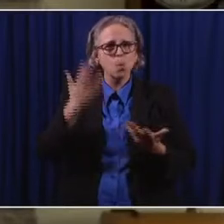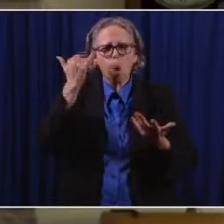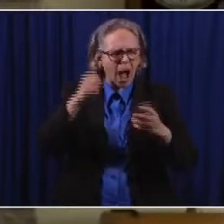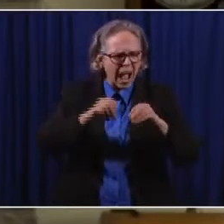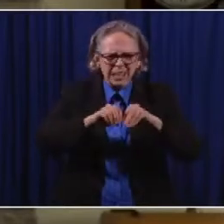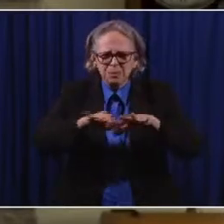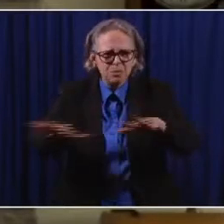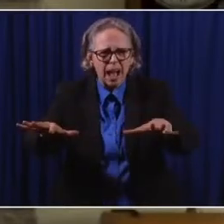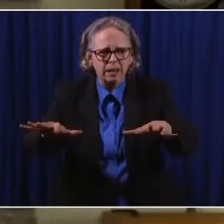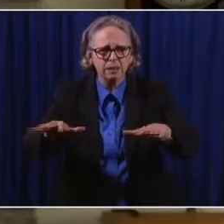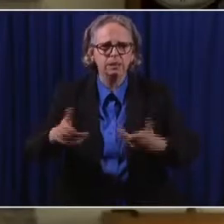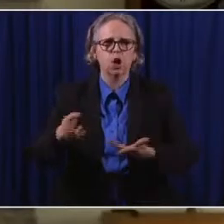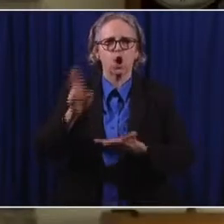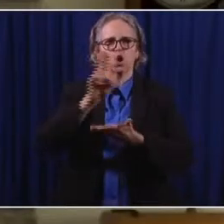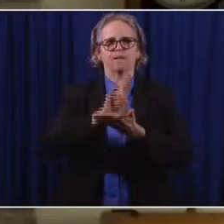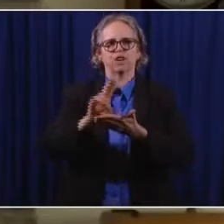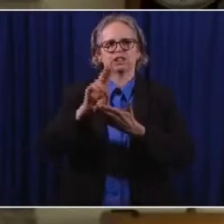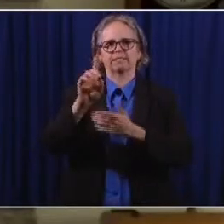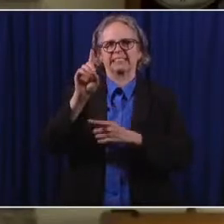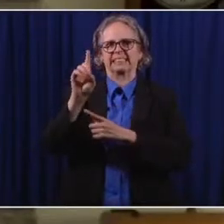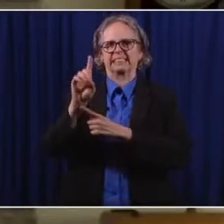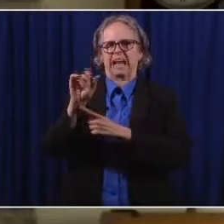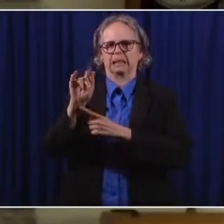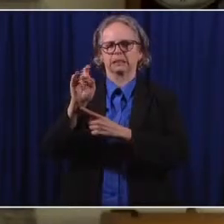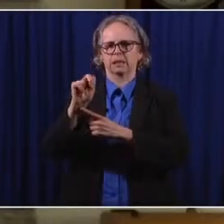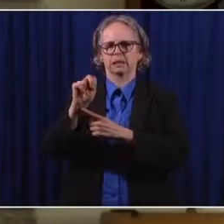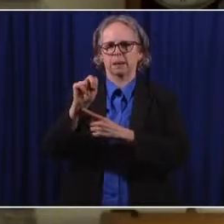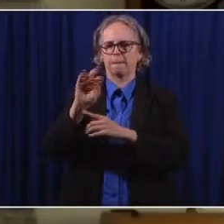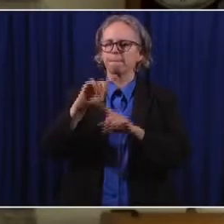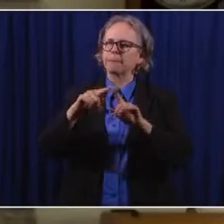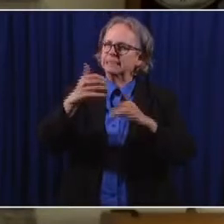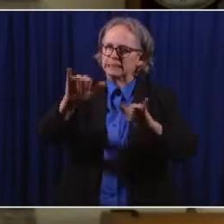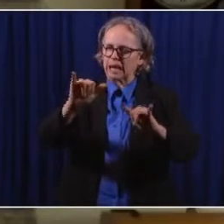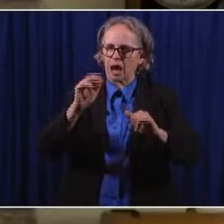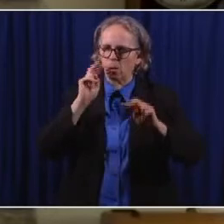they have at Miami, so we're happy to hear that.